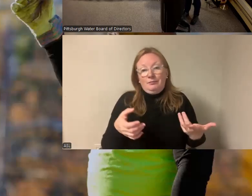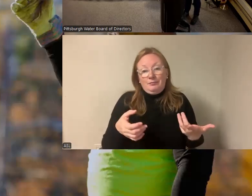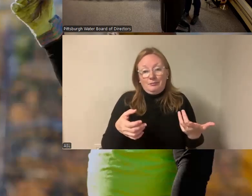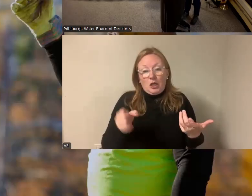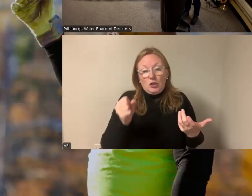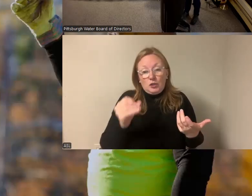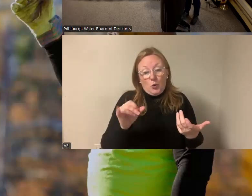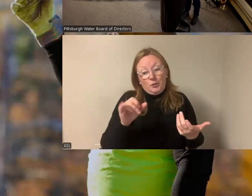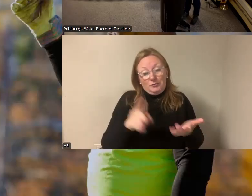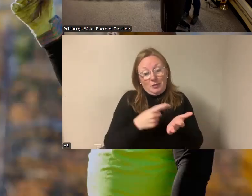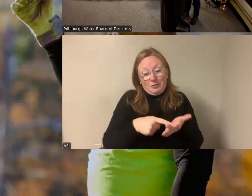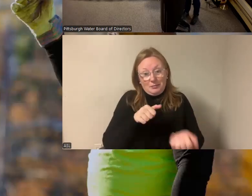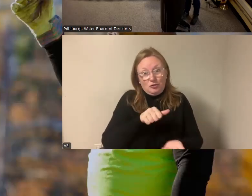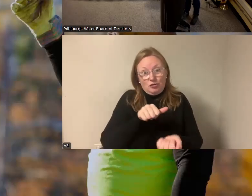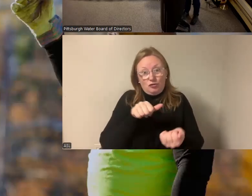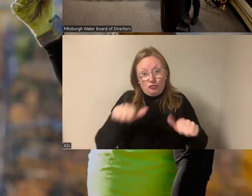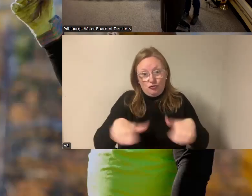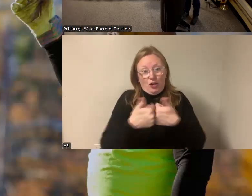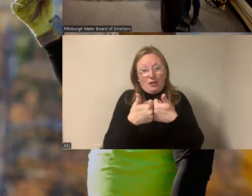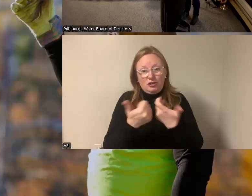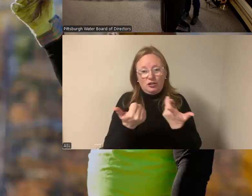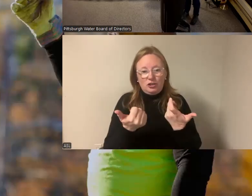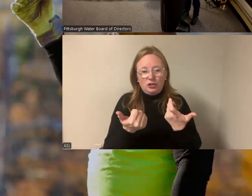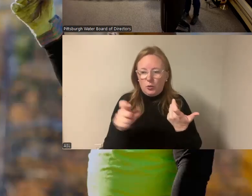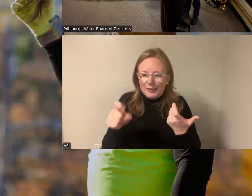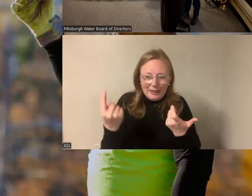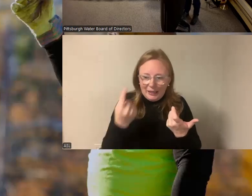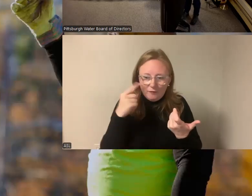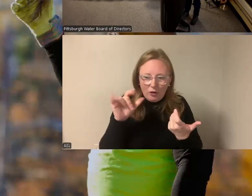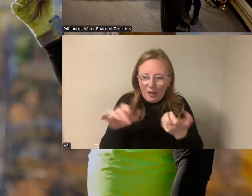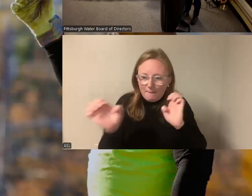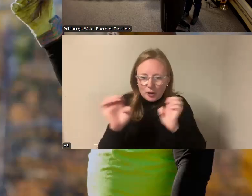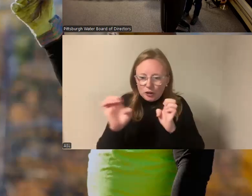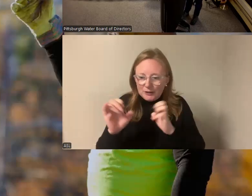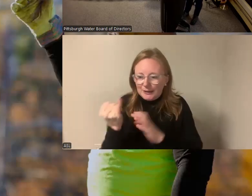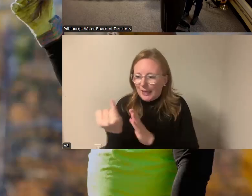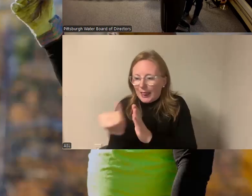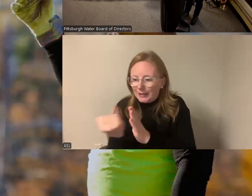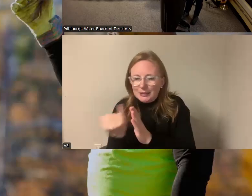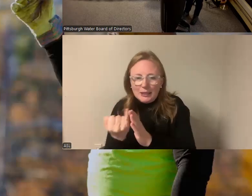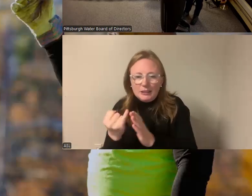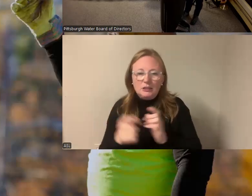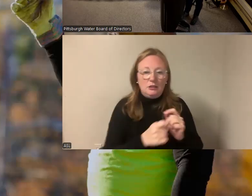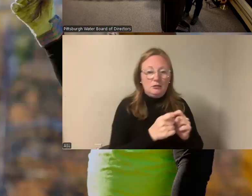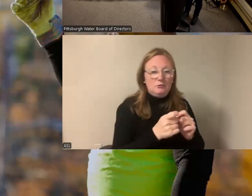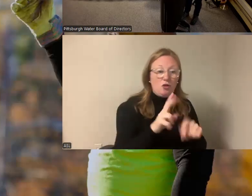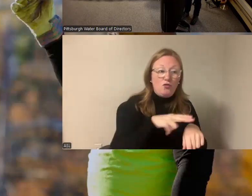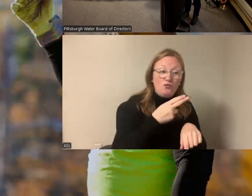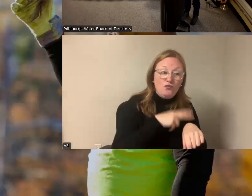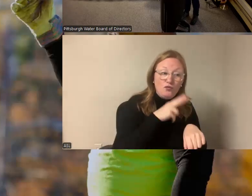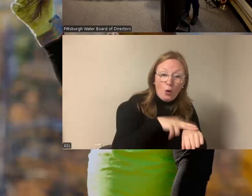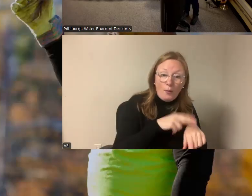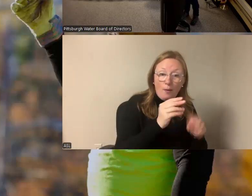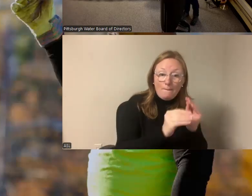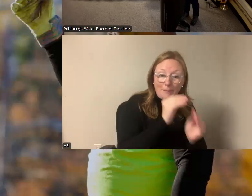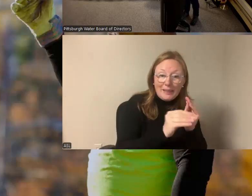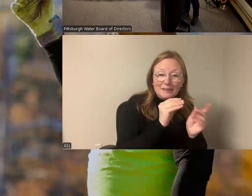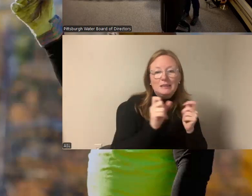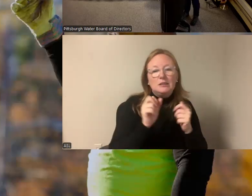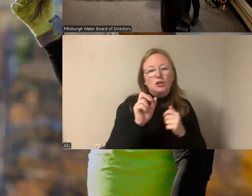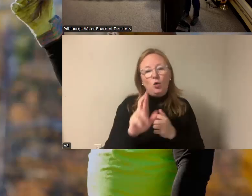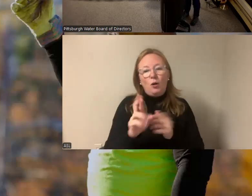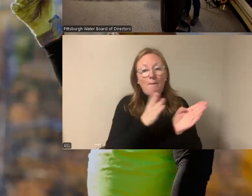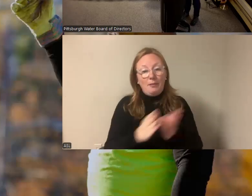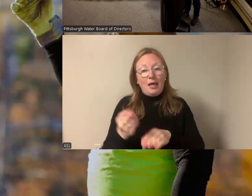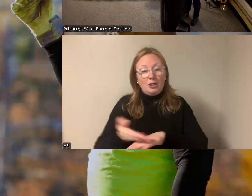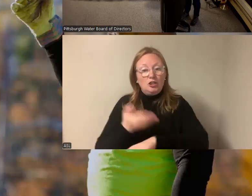have presented challenges to us when the valves are needed for things like emergency isolations, routine maintenance, or even some planned construction projects. In